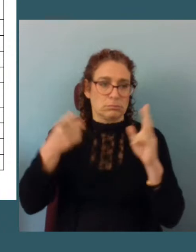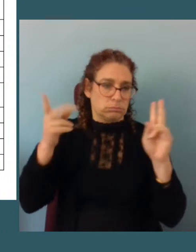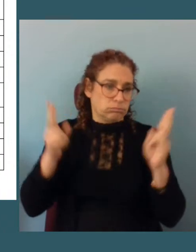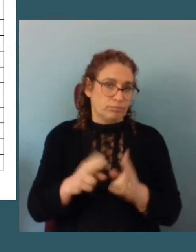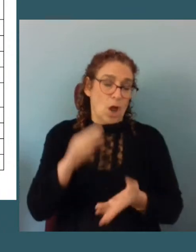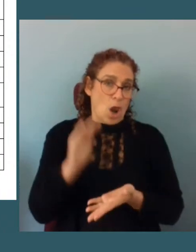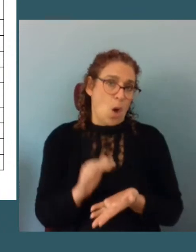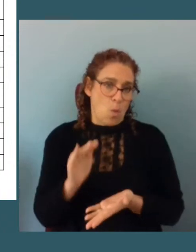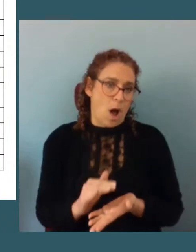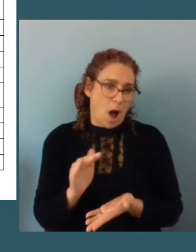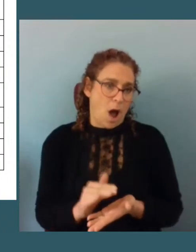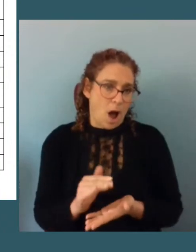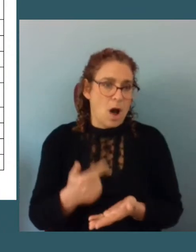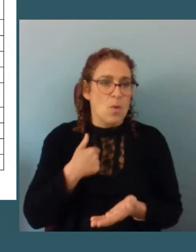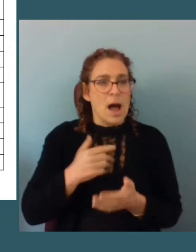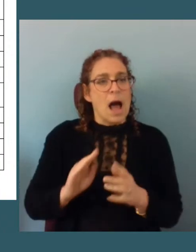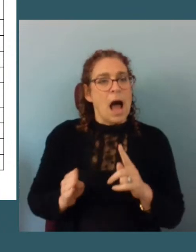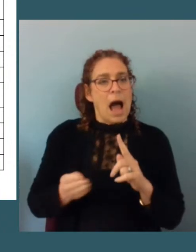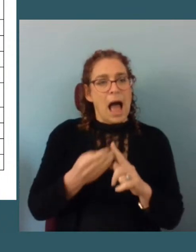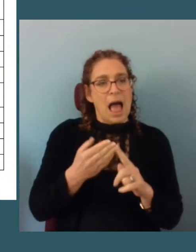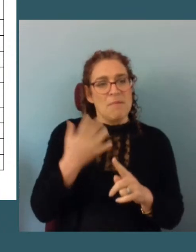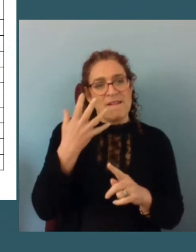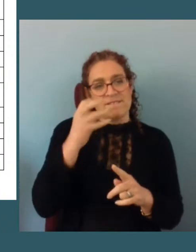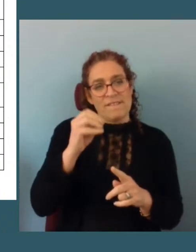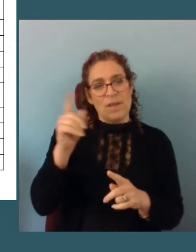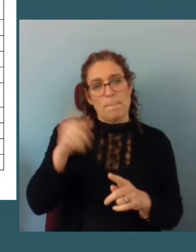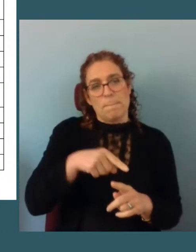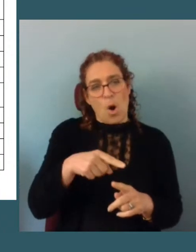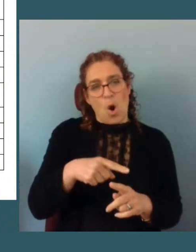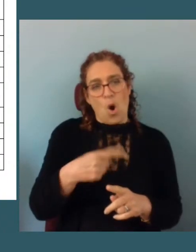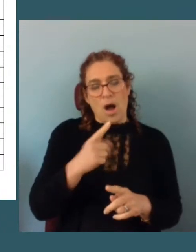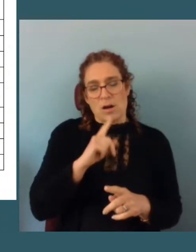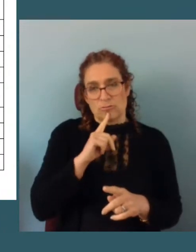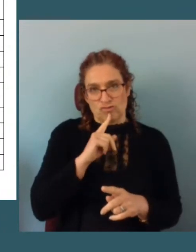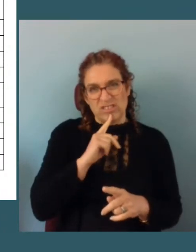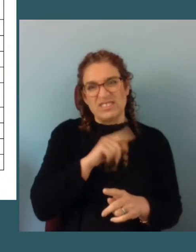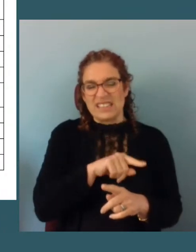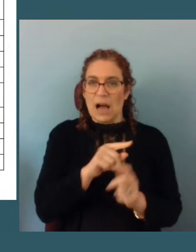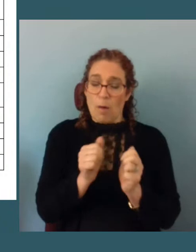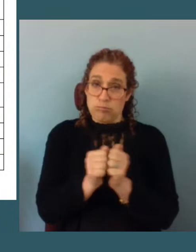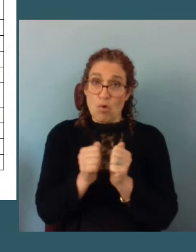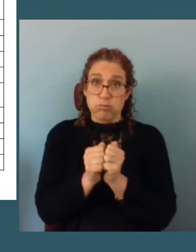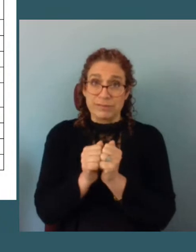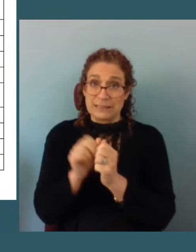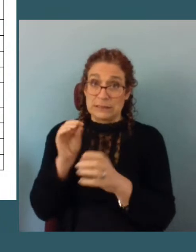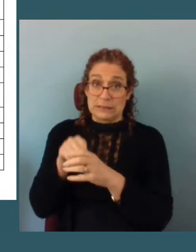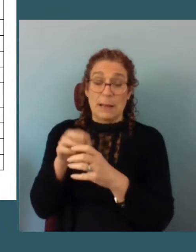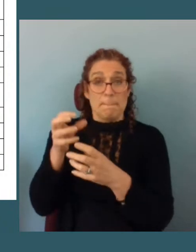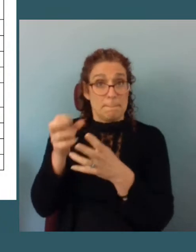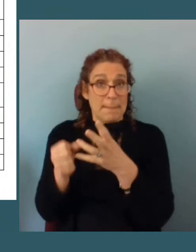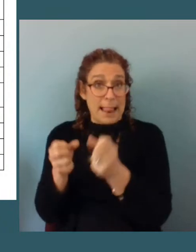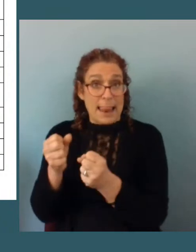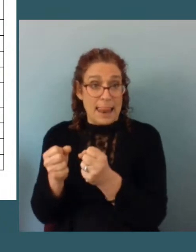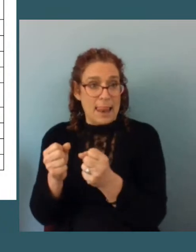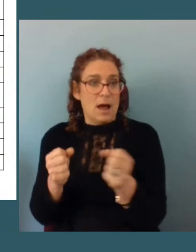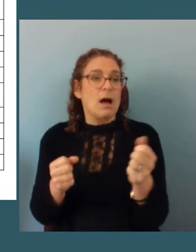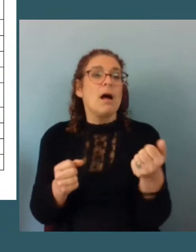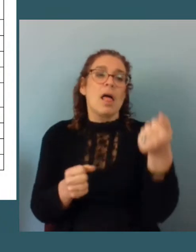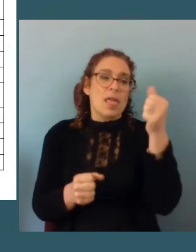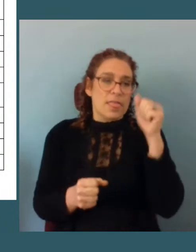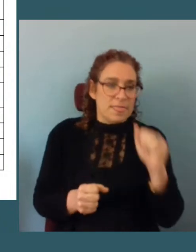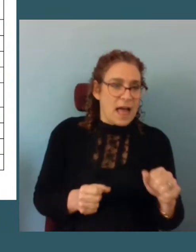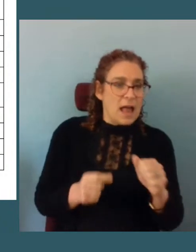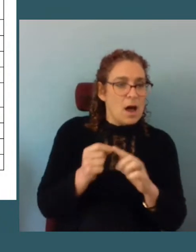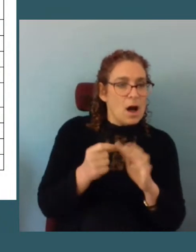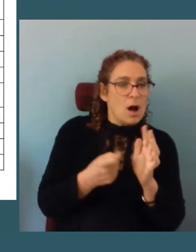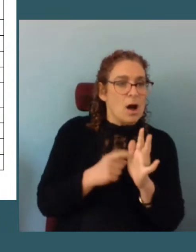per 100 mils, ideally, as an appropriate milk source. And then in terms of protein, again, it's very high